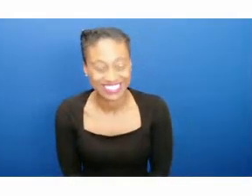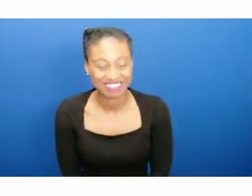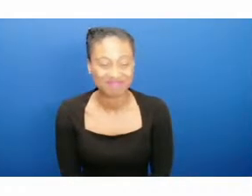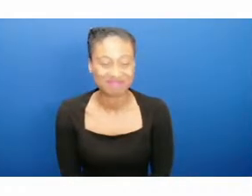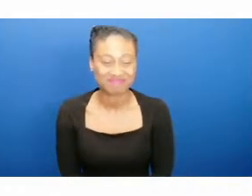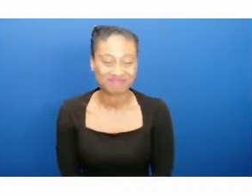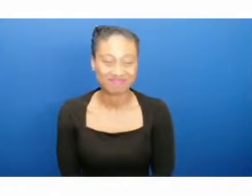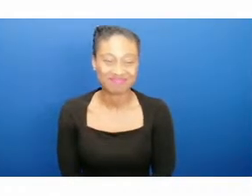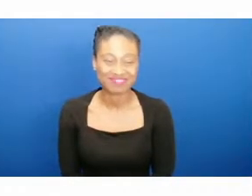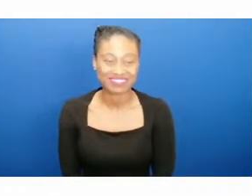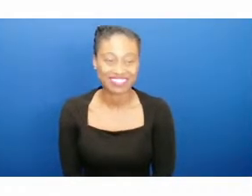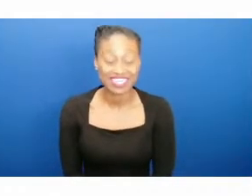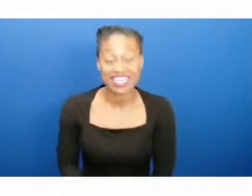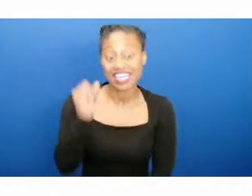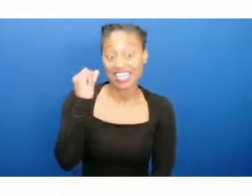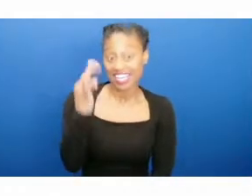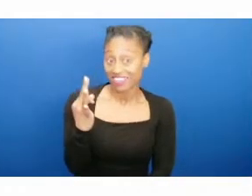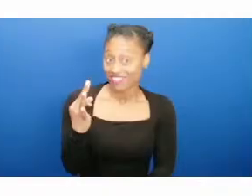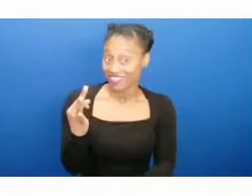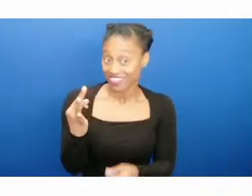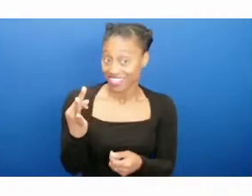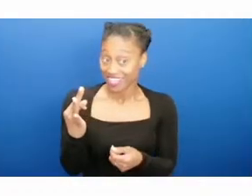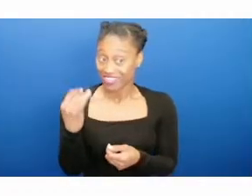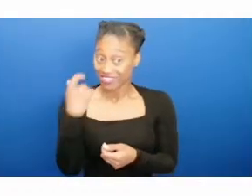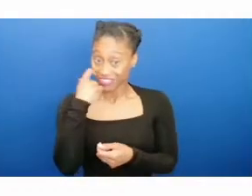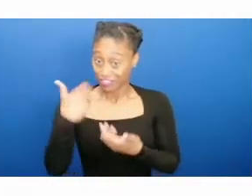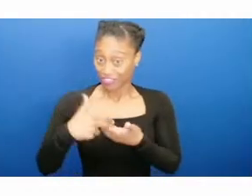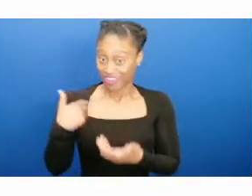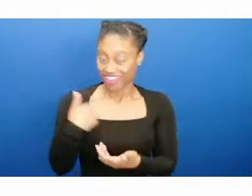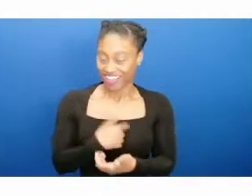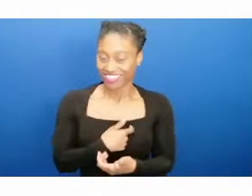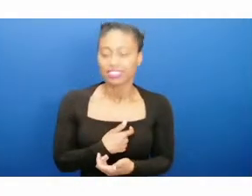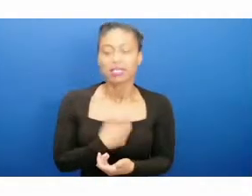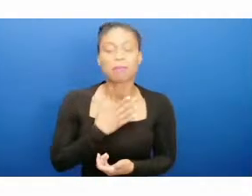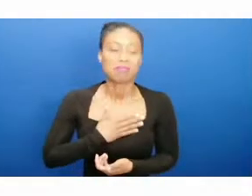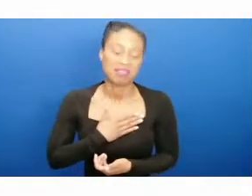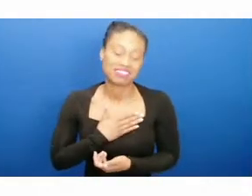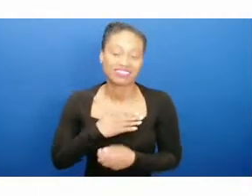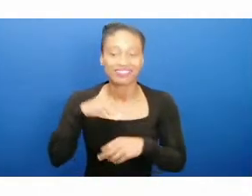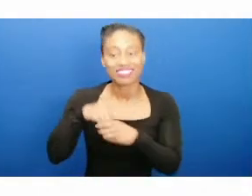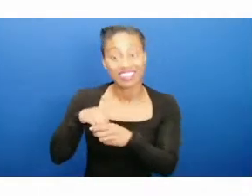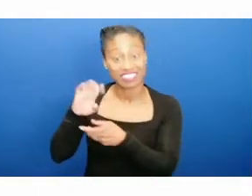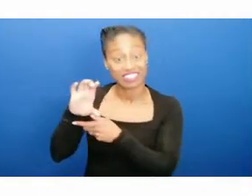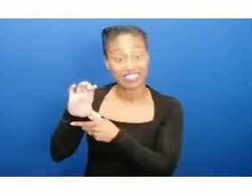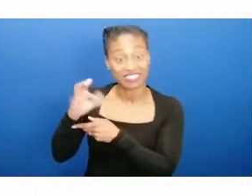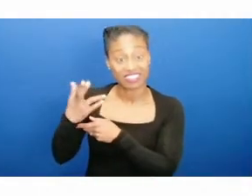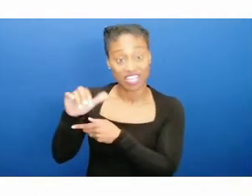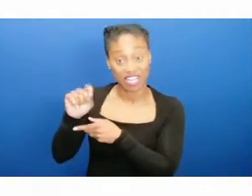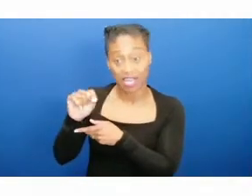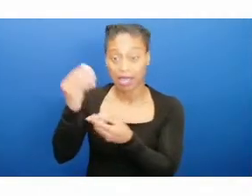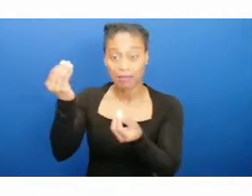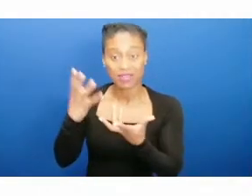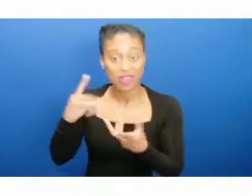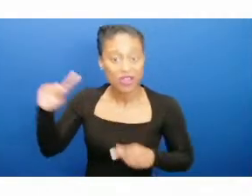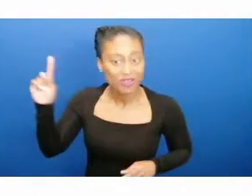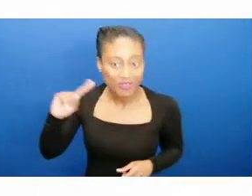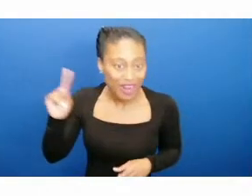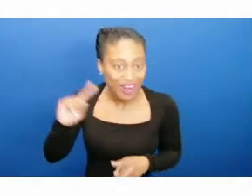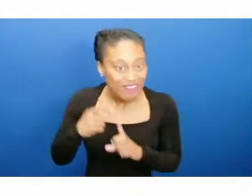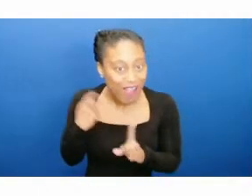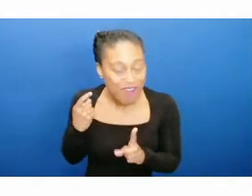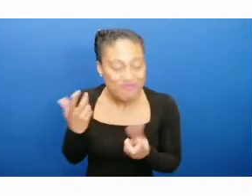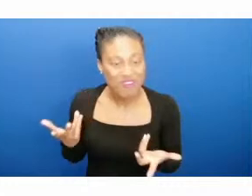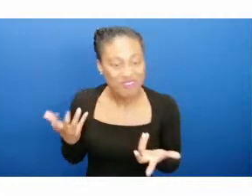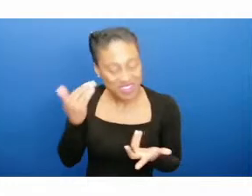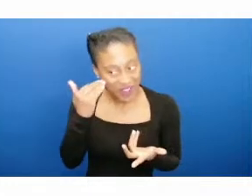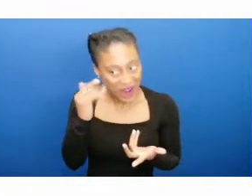Okay, so if you're tuning in, please, in the chat, let us know where you are watching from.